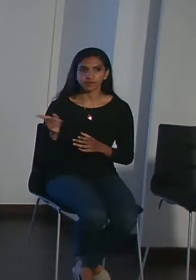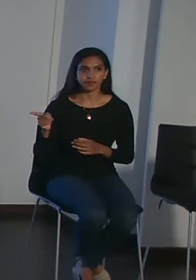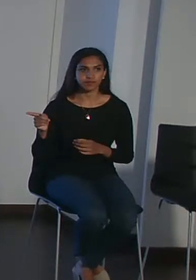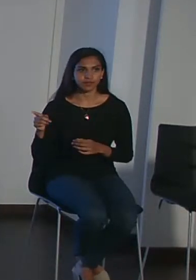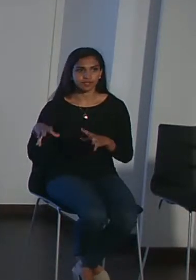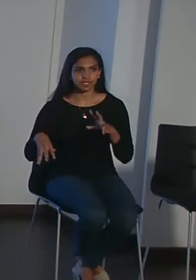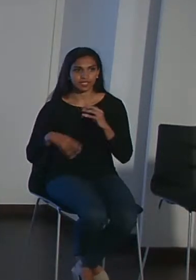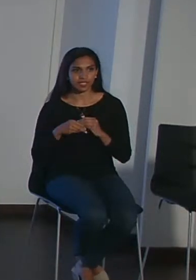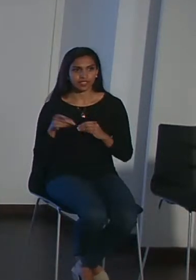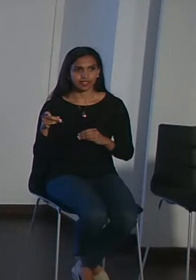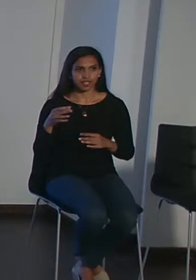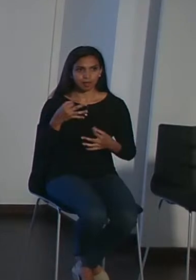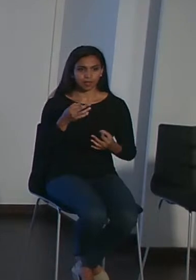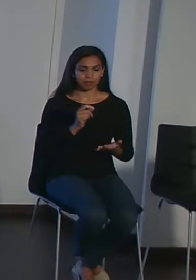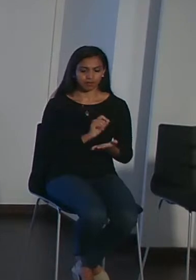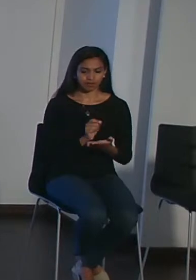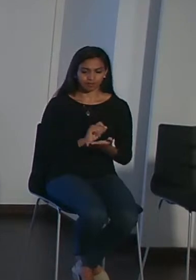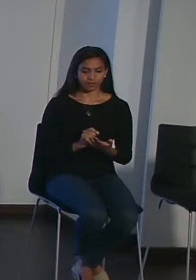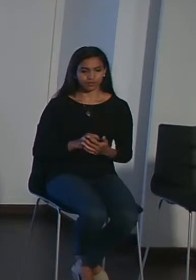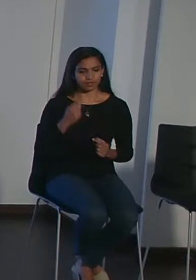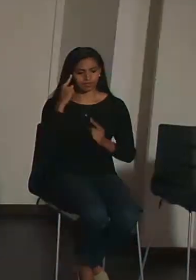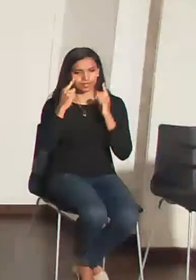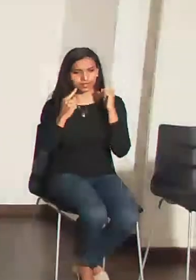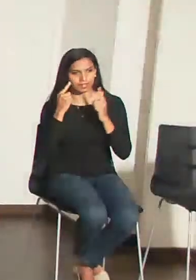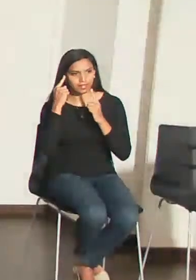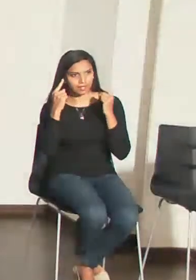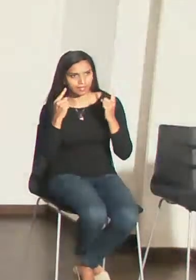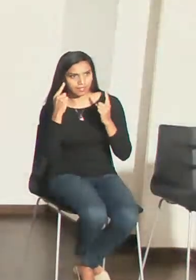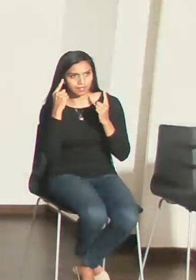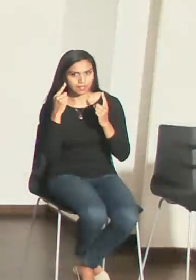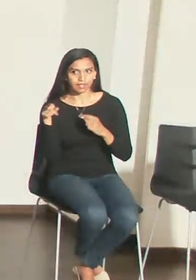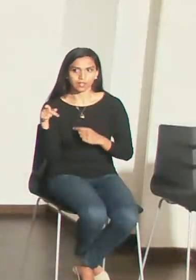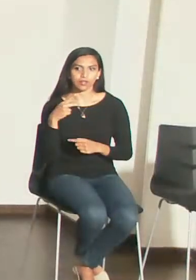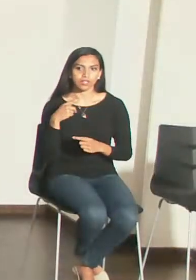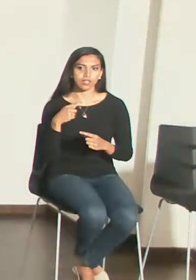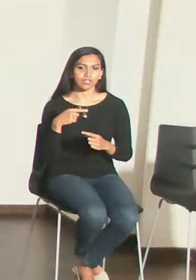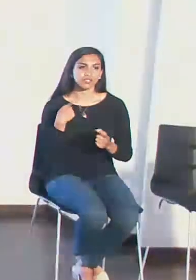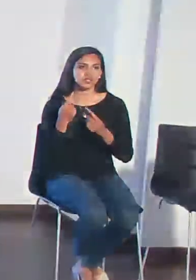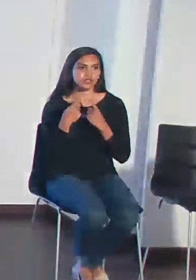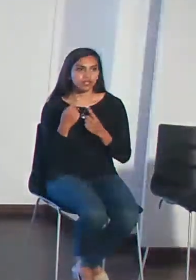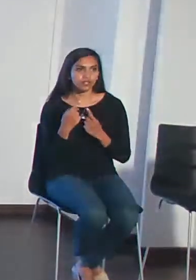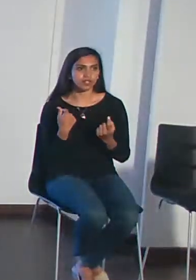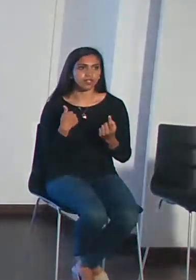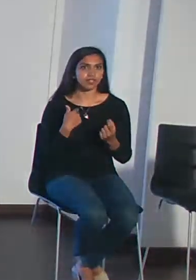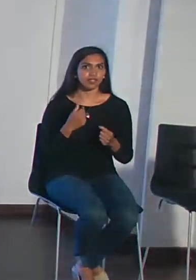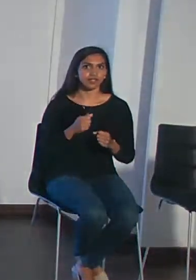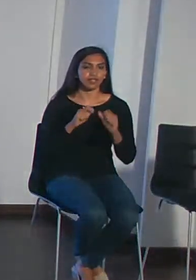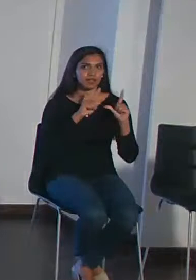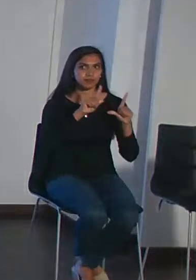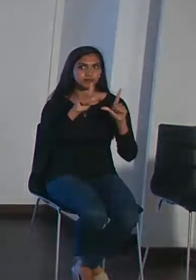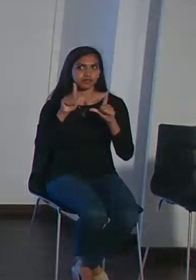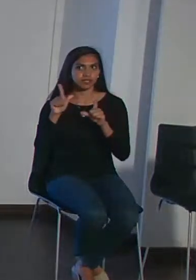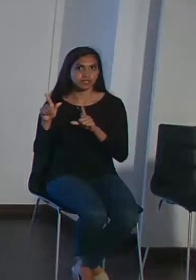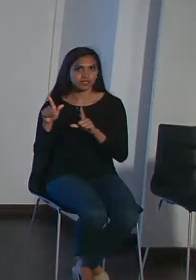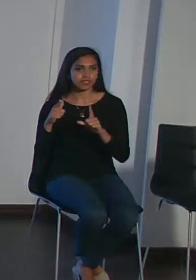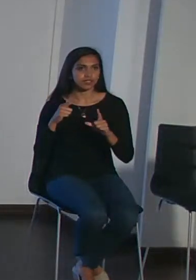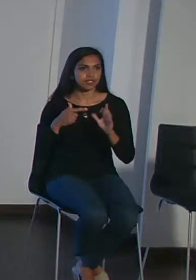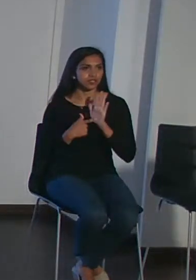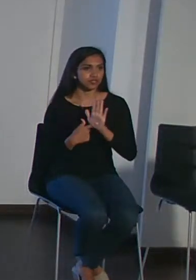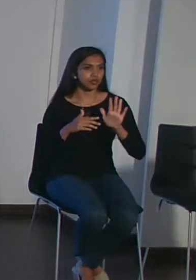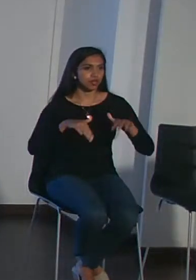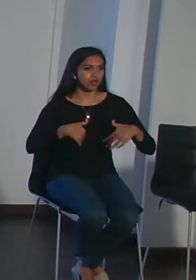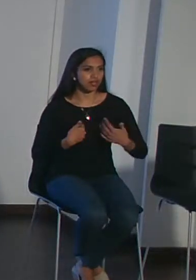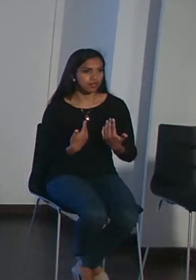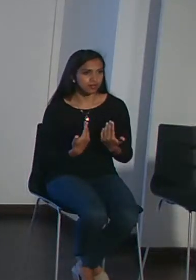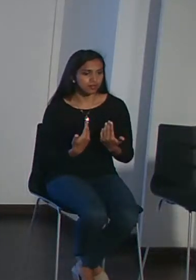Your hand and thinking of how what another thing that you're talking about was the residues of exhibitions. And